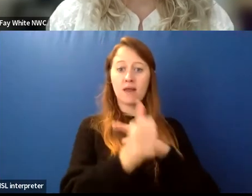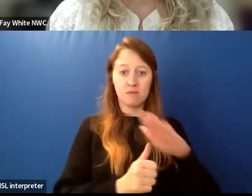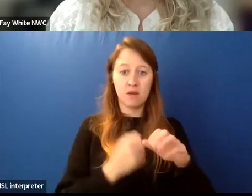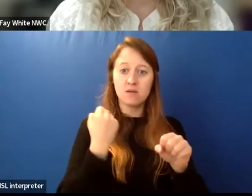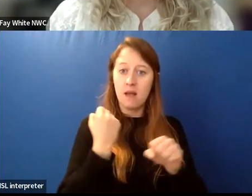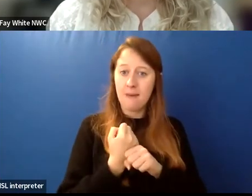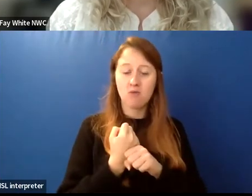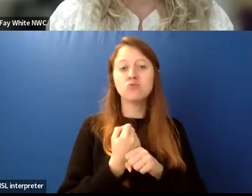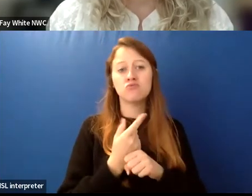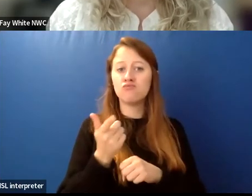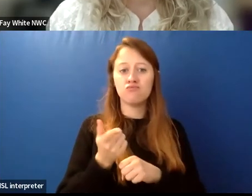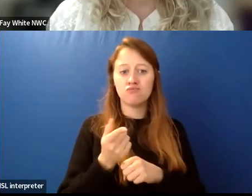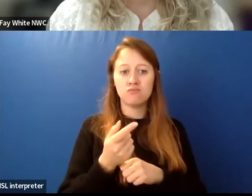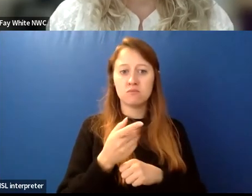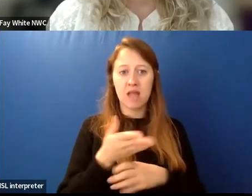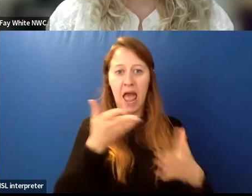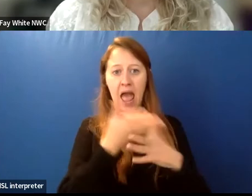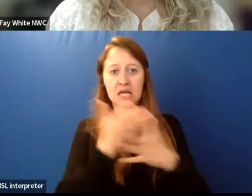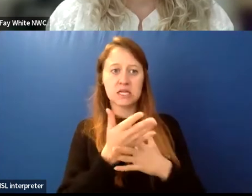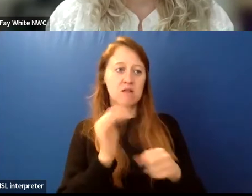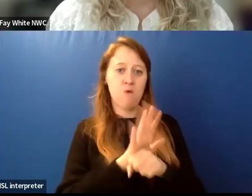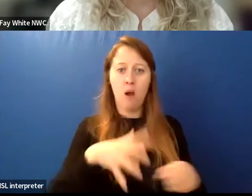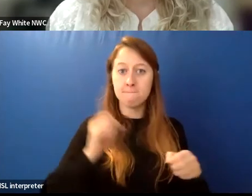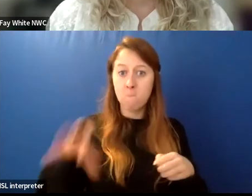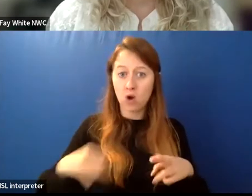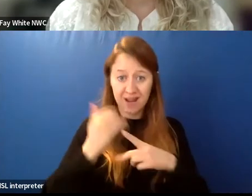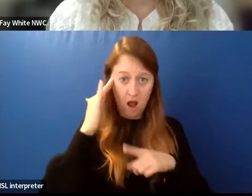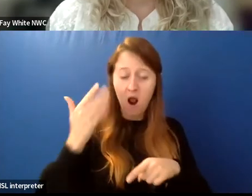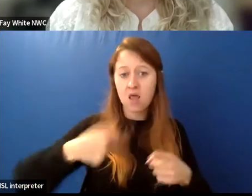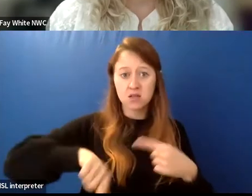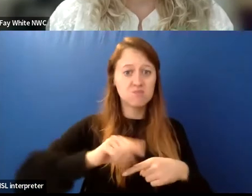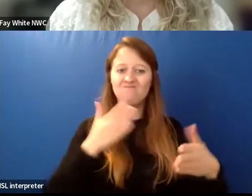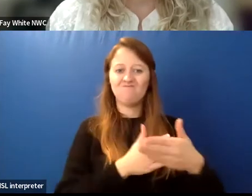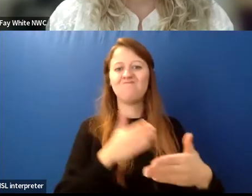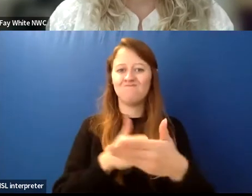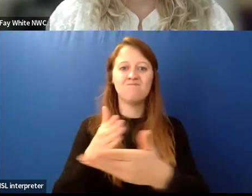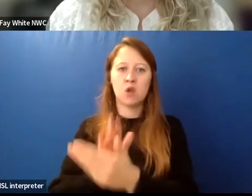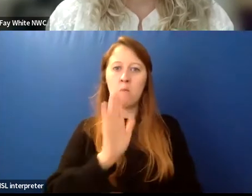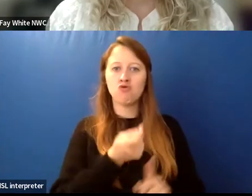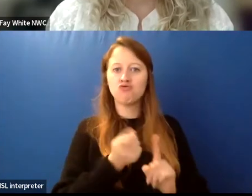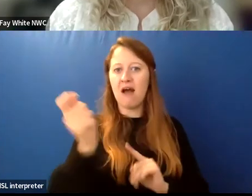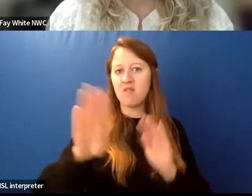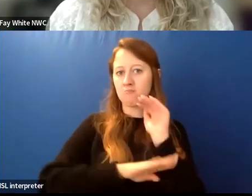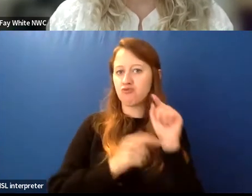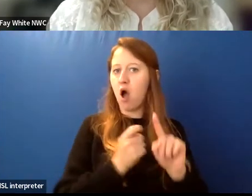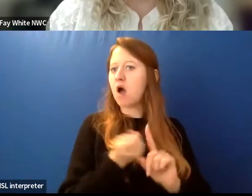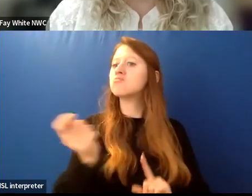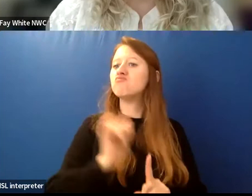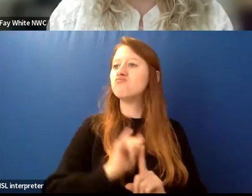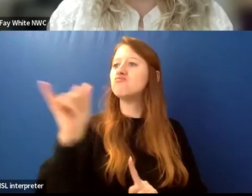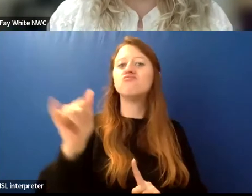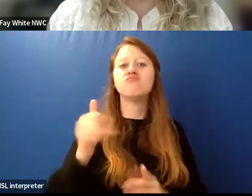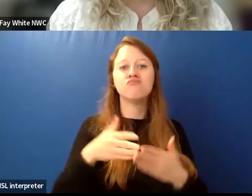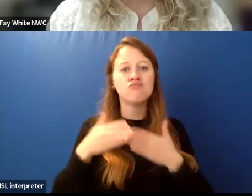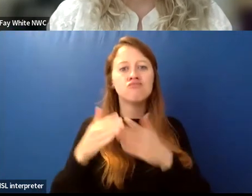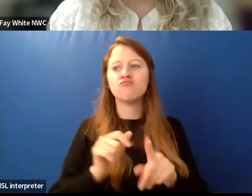of being prevented from being able to have an abortion in Ireland, of having to travel abroad to end an